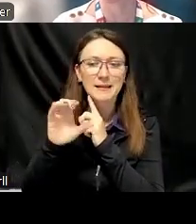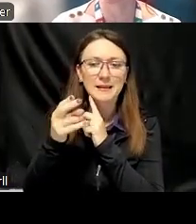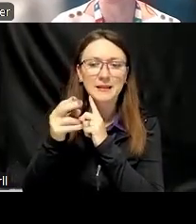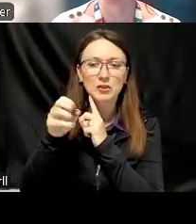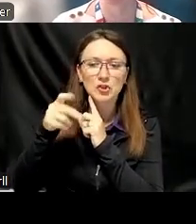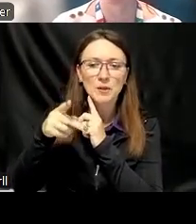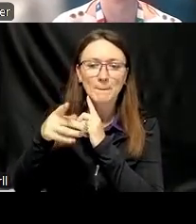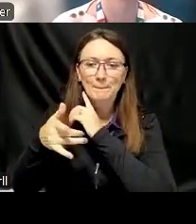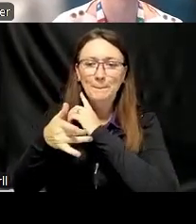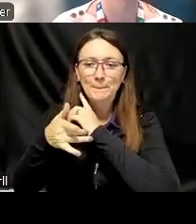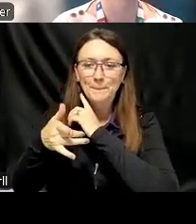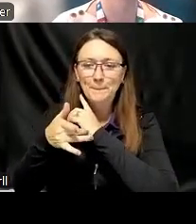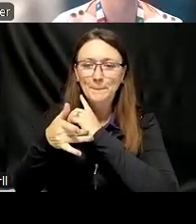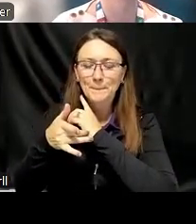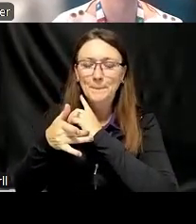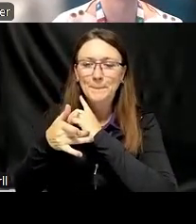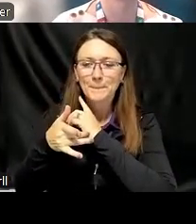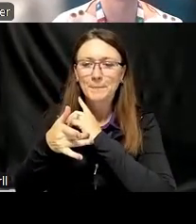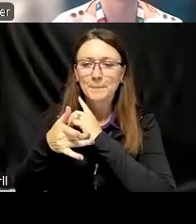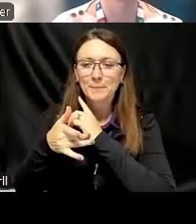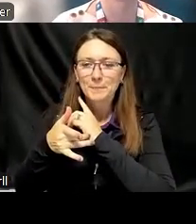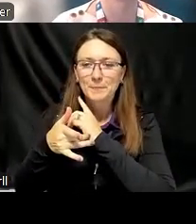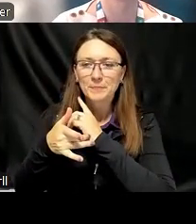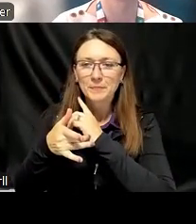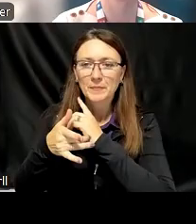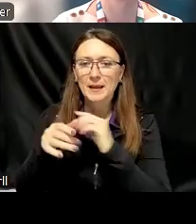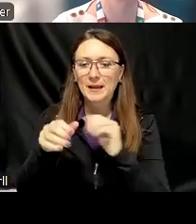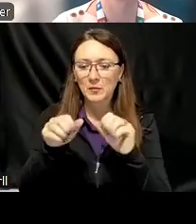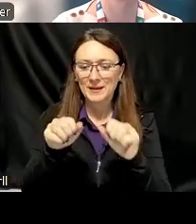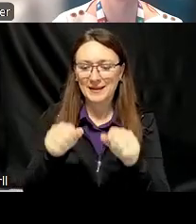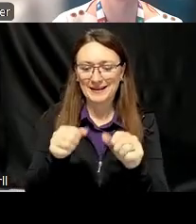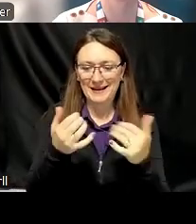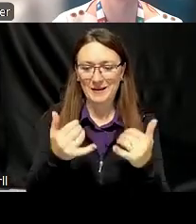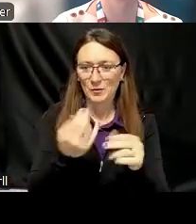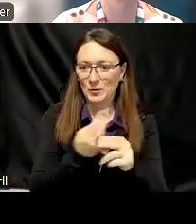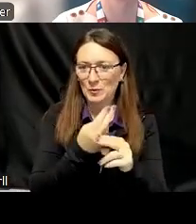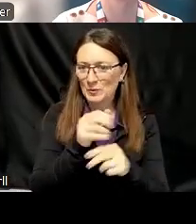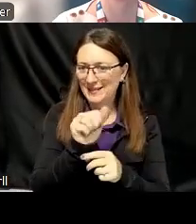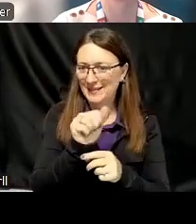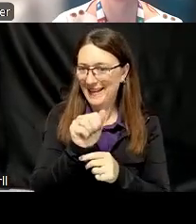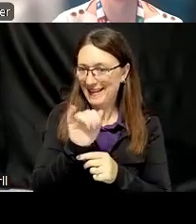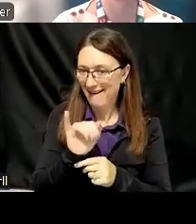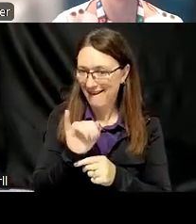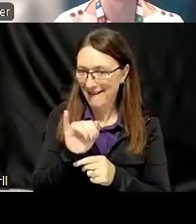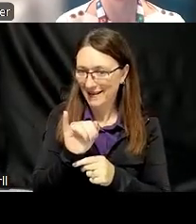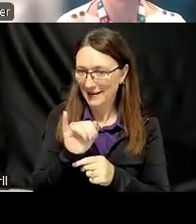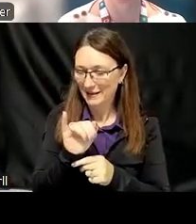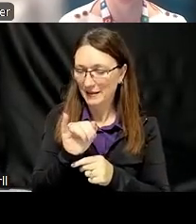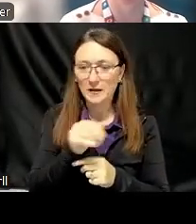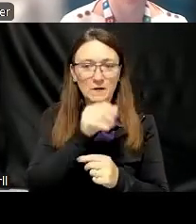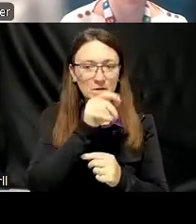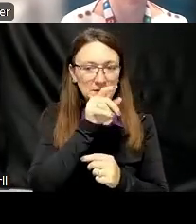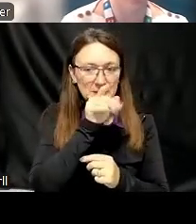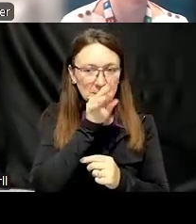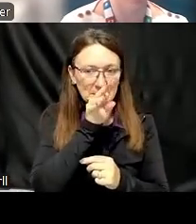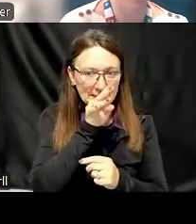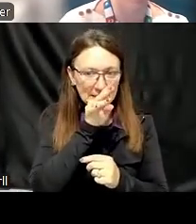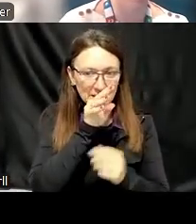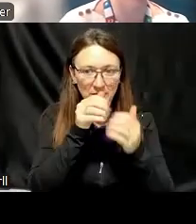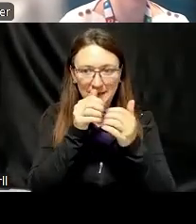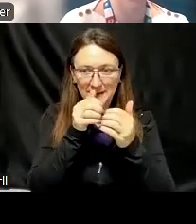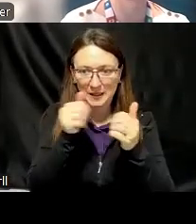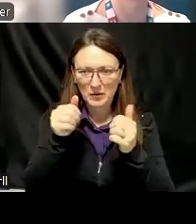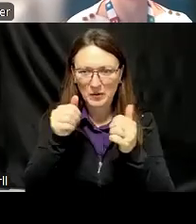technology, being able to use AI to separate speech from